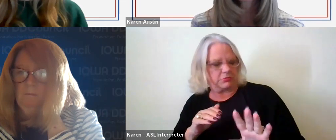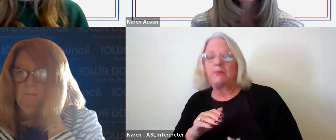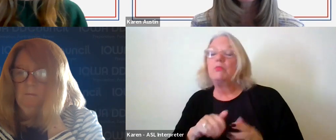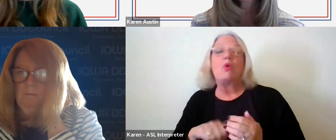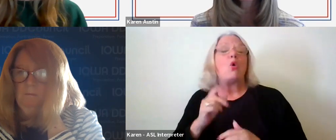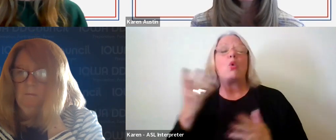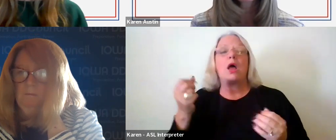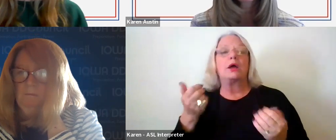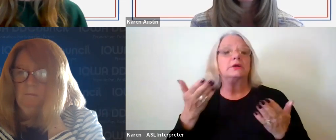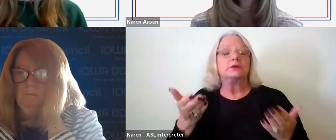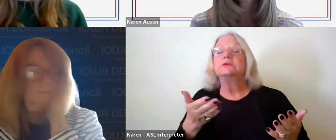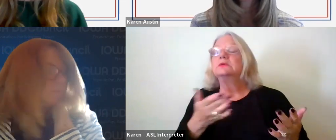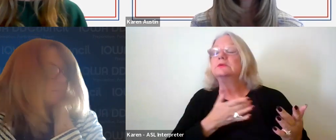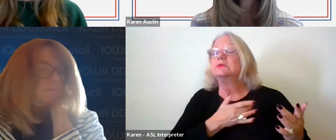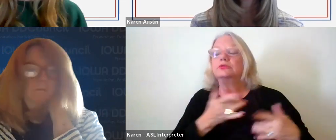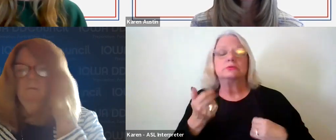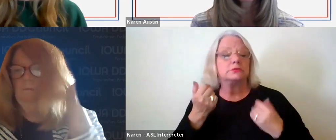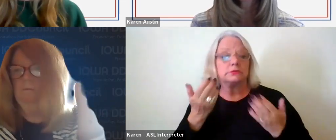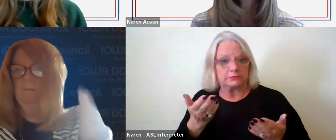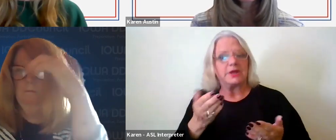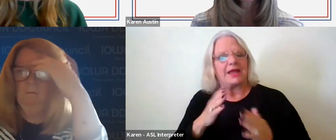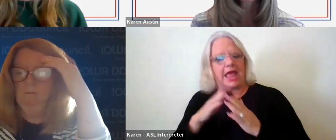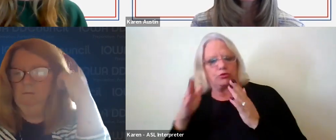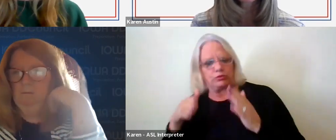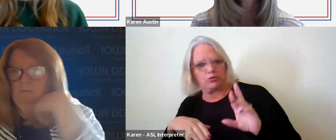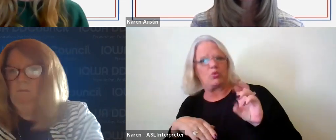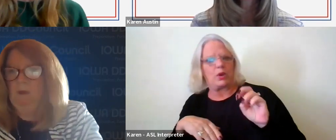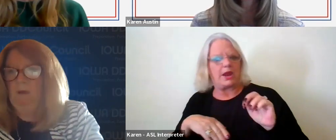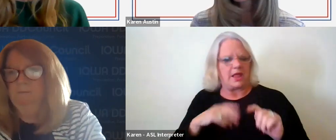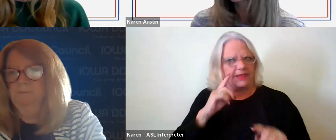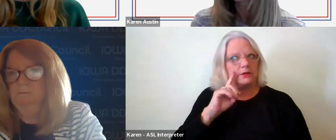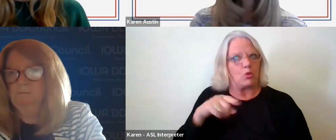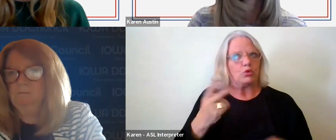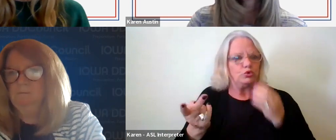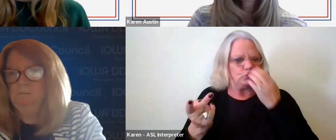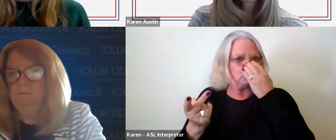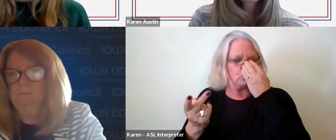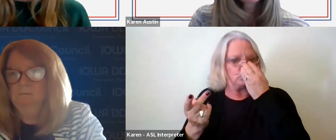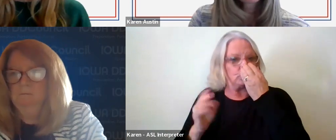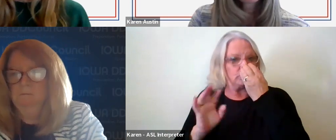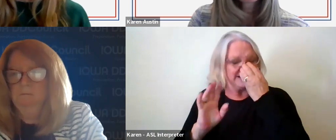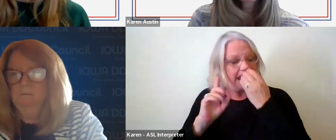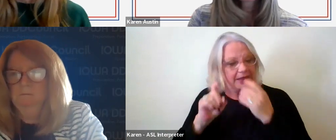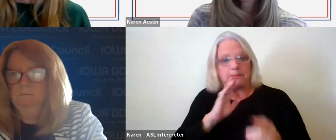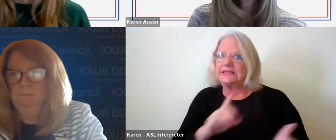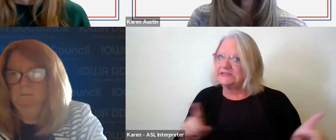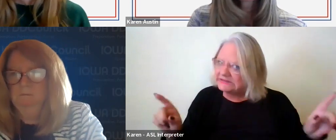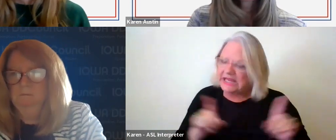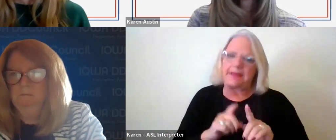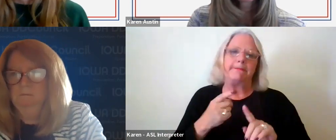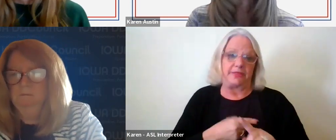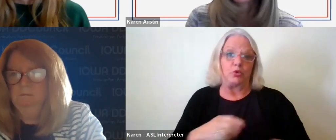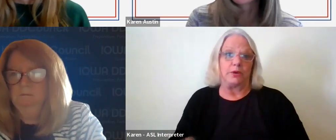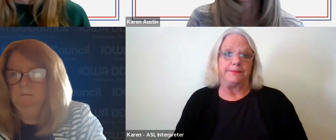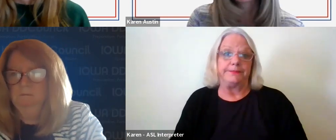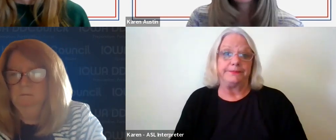is on that housing and rent. Alicia, I don't know if you have anything to add there. Yeah, I mean, I'm going to mimic obviously the tax